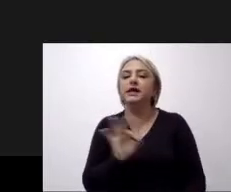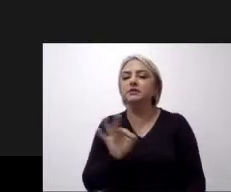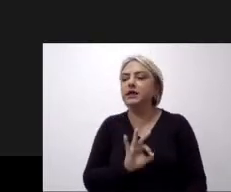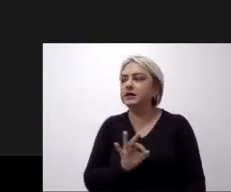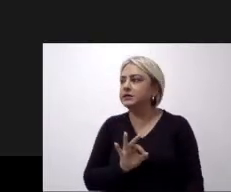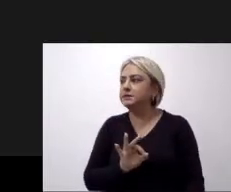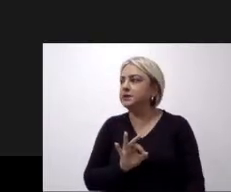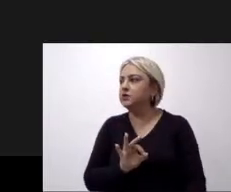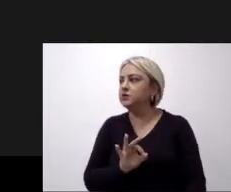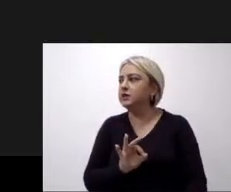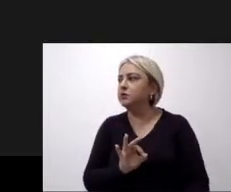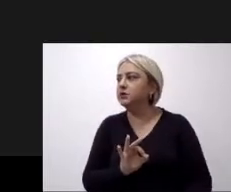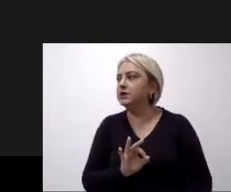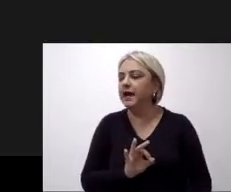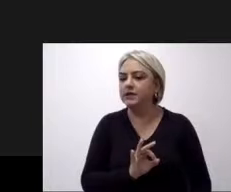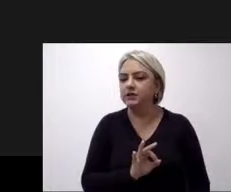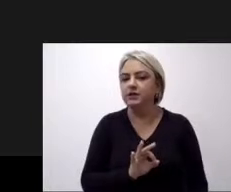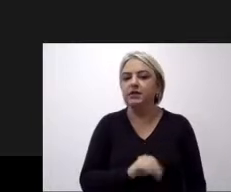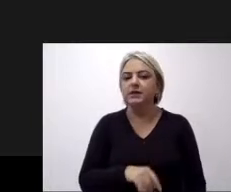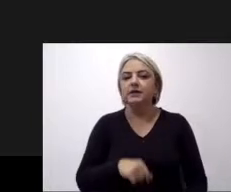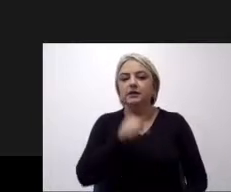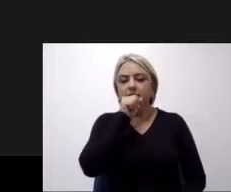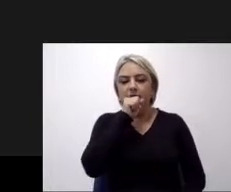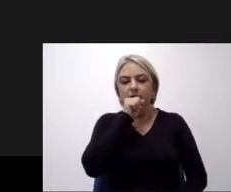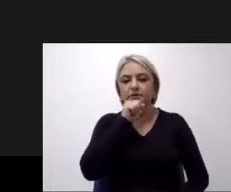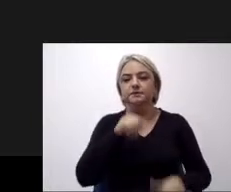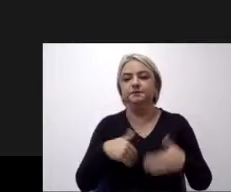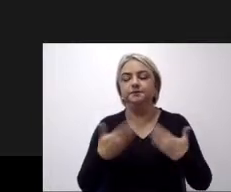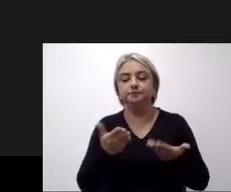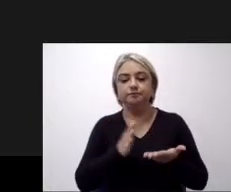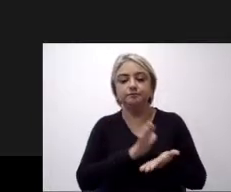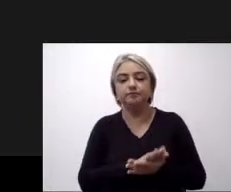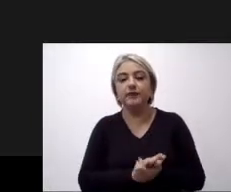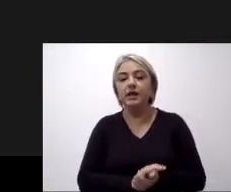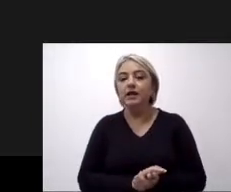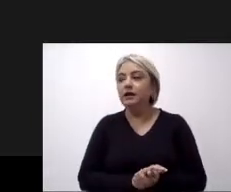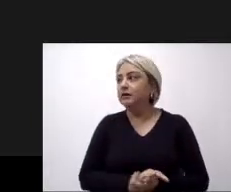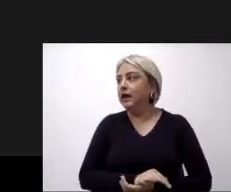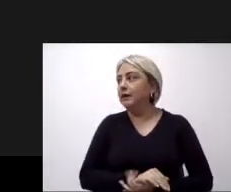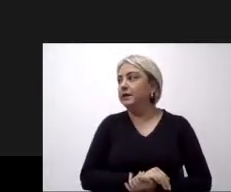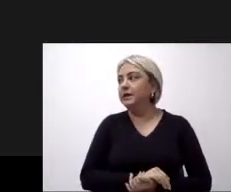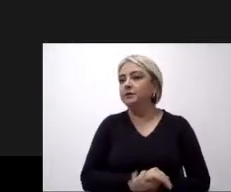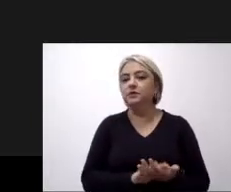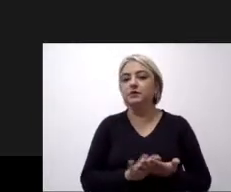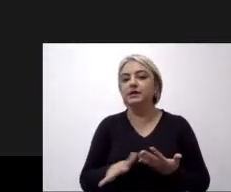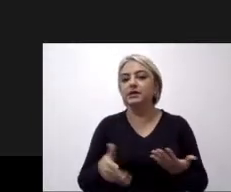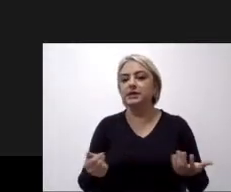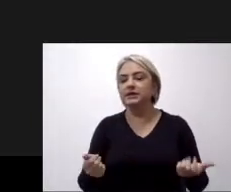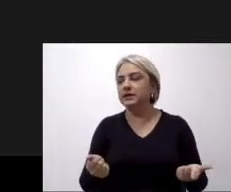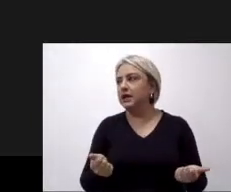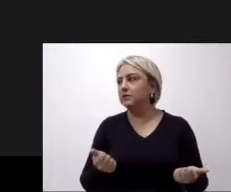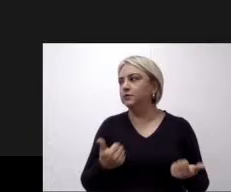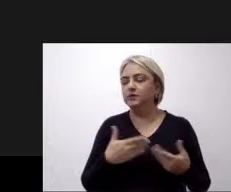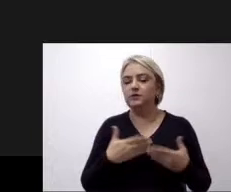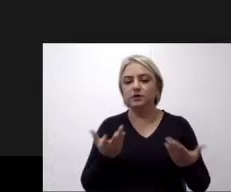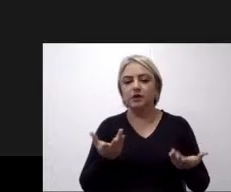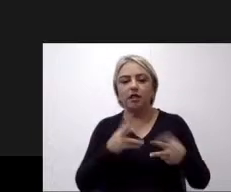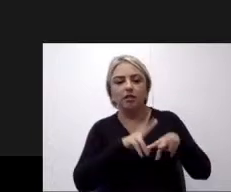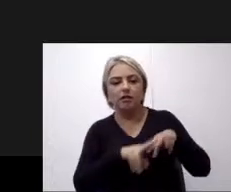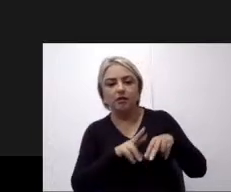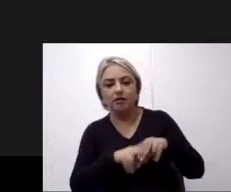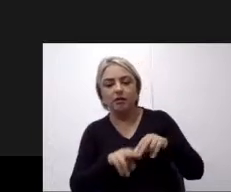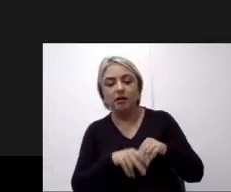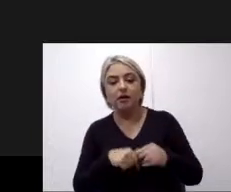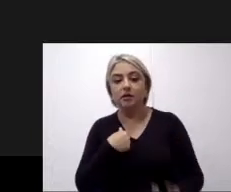norms promoted in public action with a gender lens. This hypothesis also